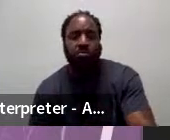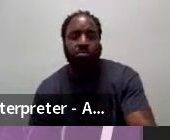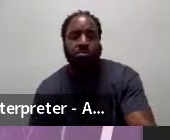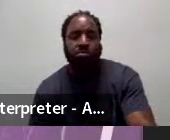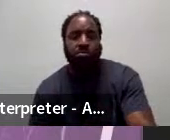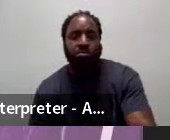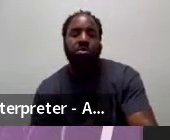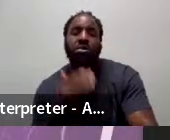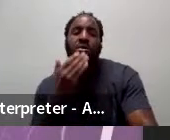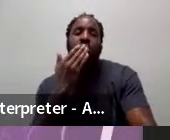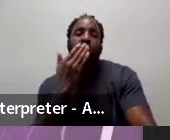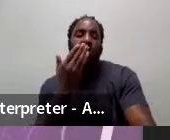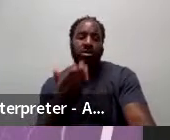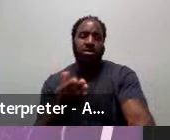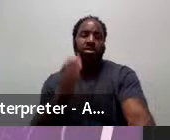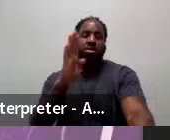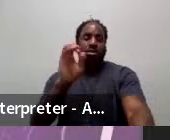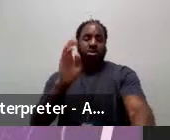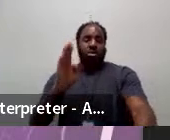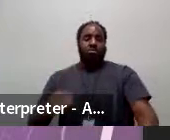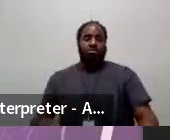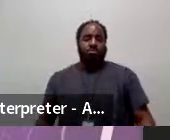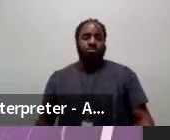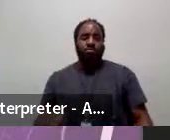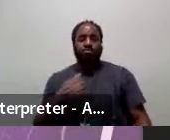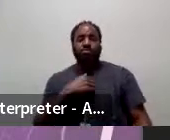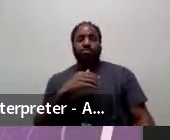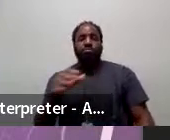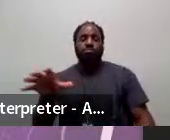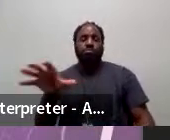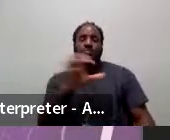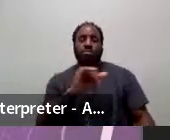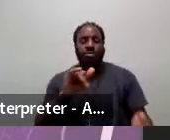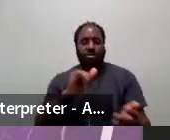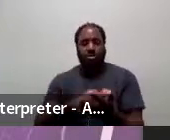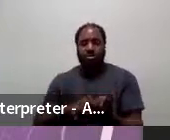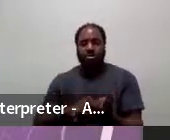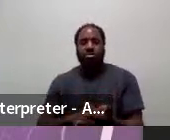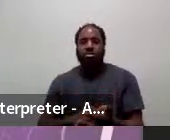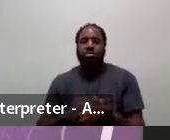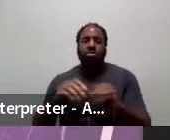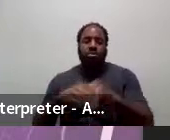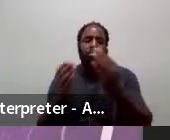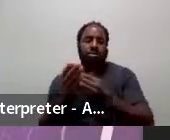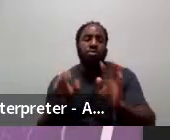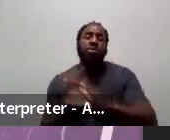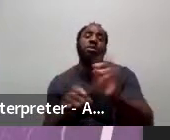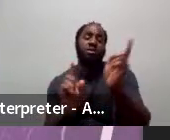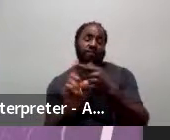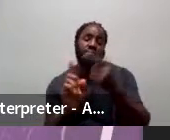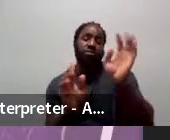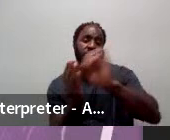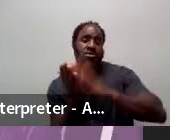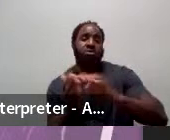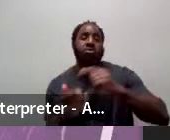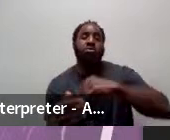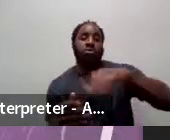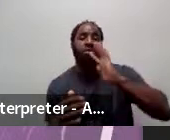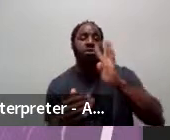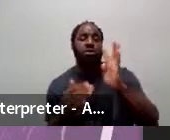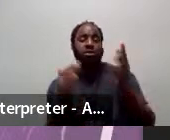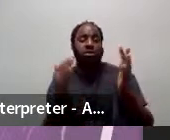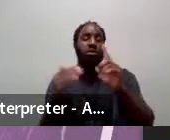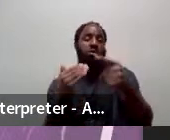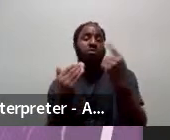Thank you, Bob. So maybe I'll take that in parts. Just on the first note, we have always been talking about